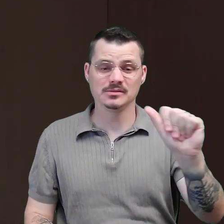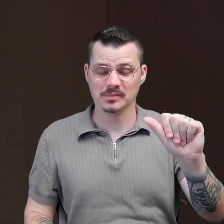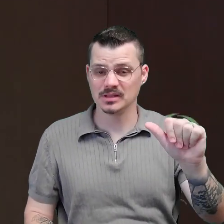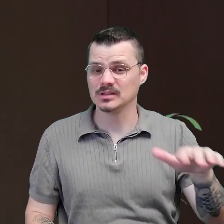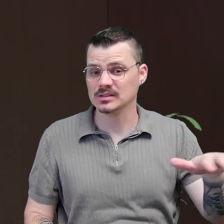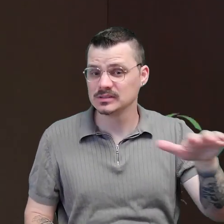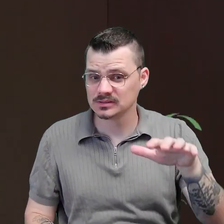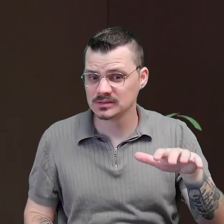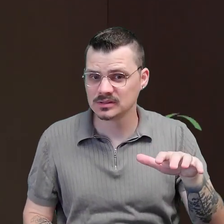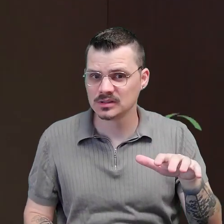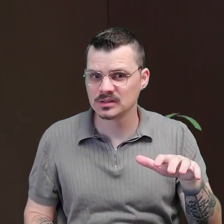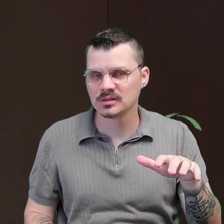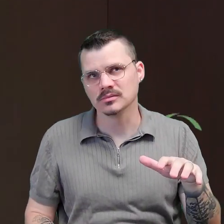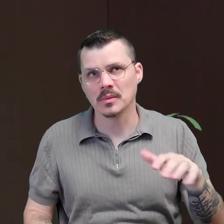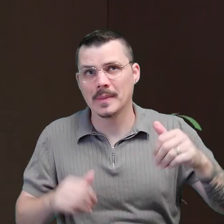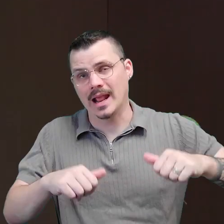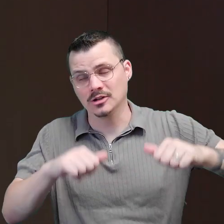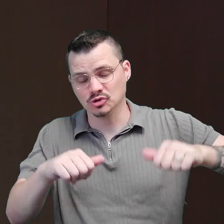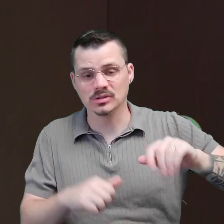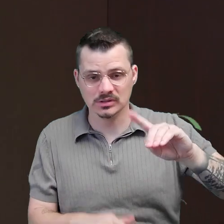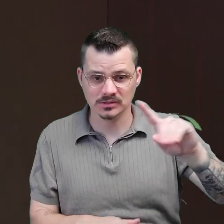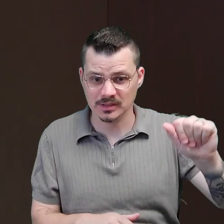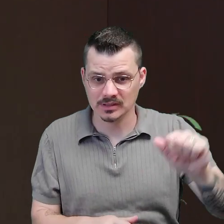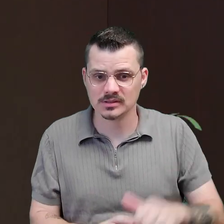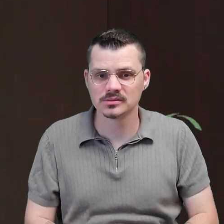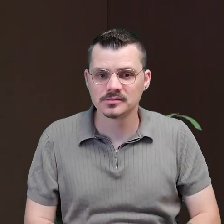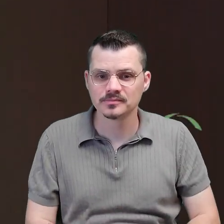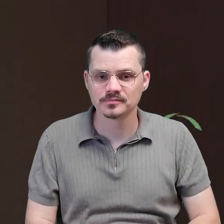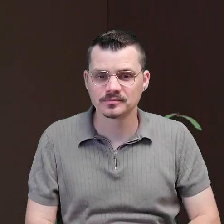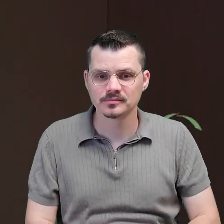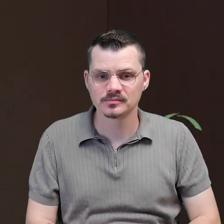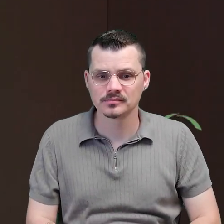other disabilities or potential disabilities.